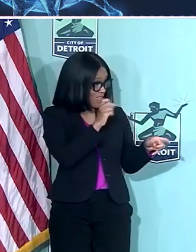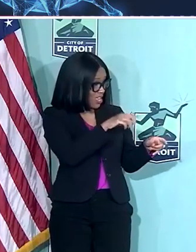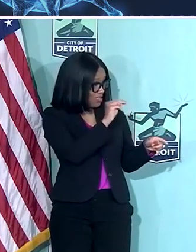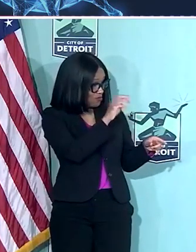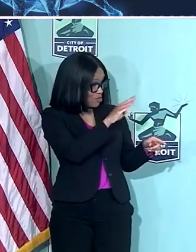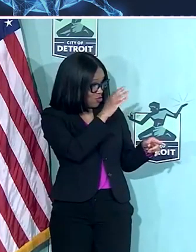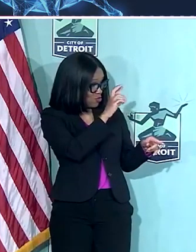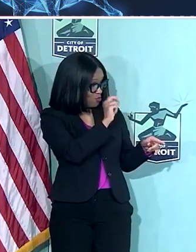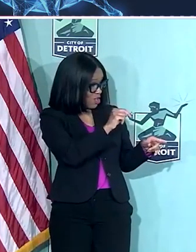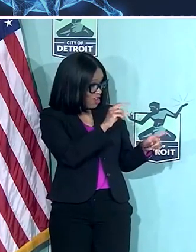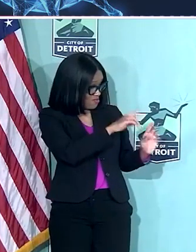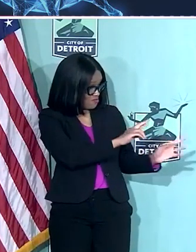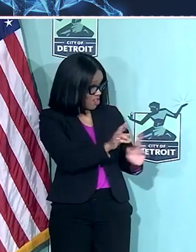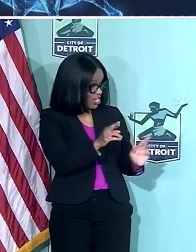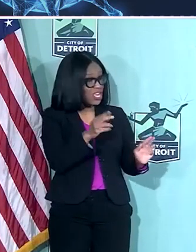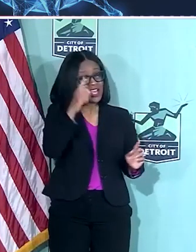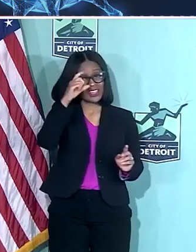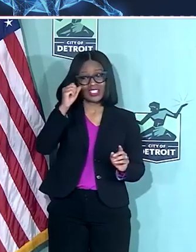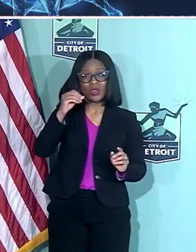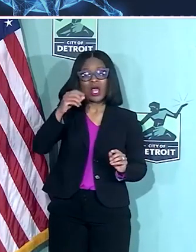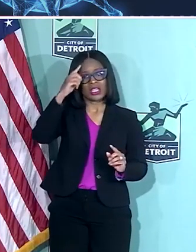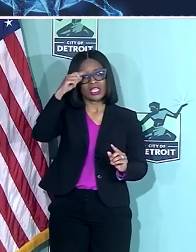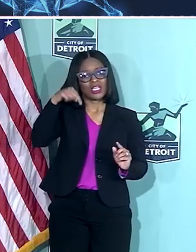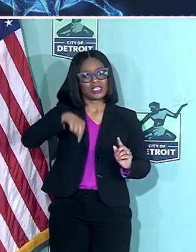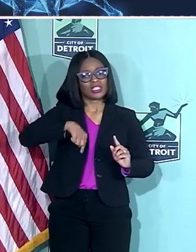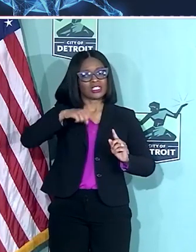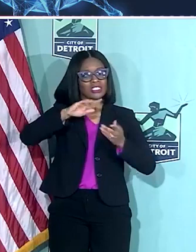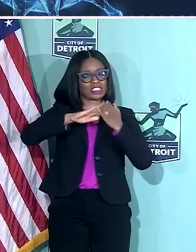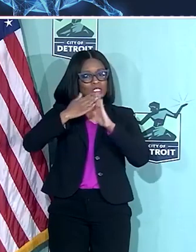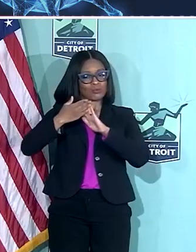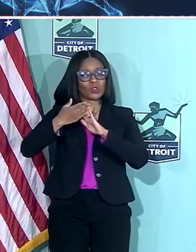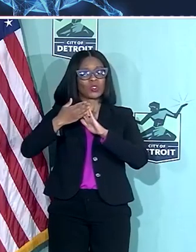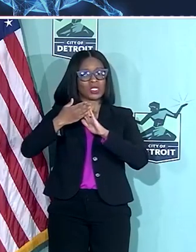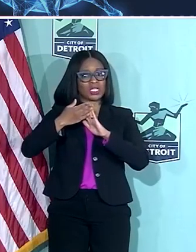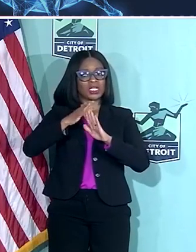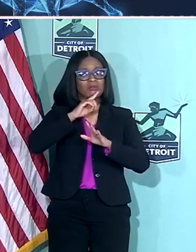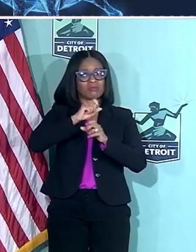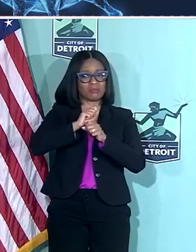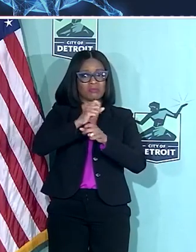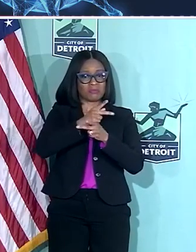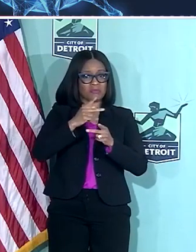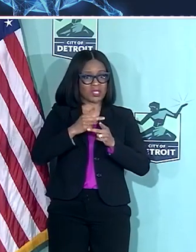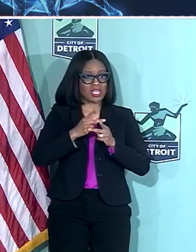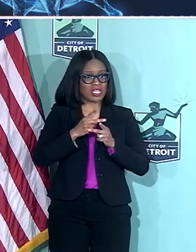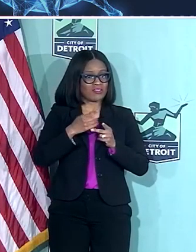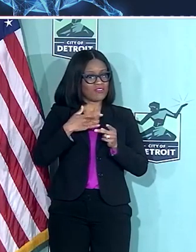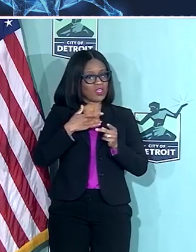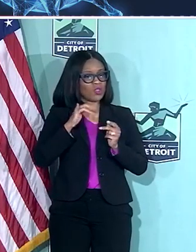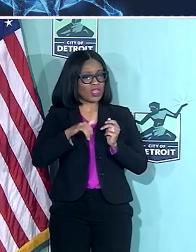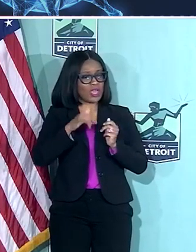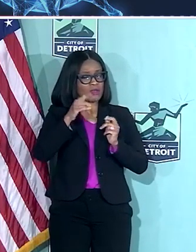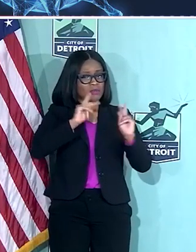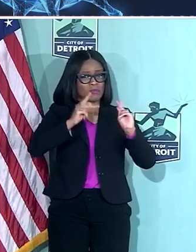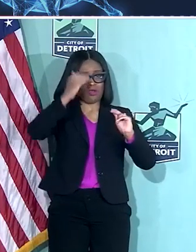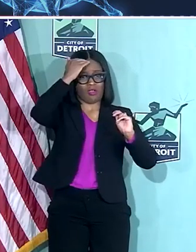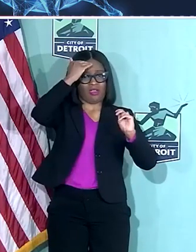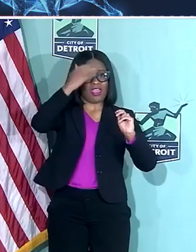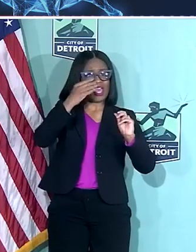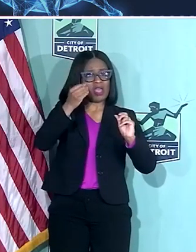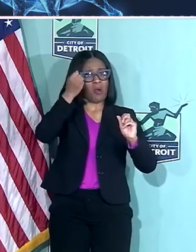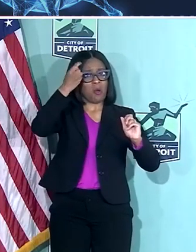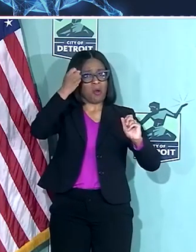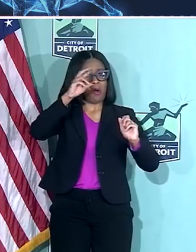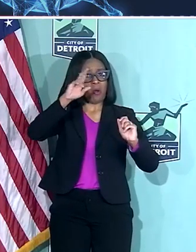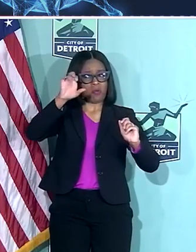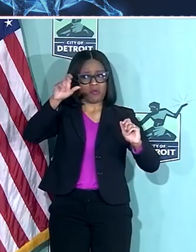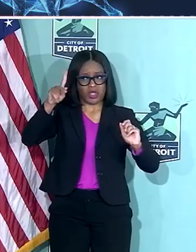so. I think that the temperament and the temperature of the community is in a place to where people are conscious of the risk involved. And